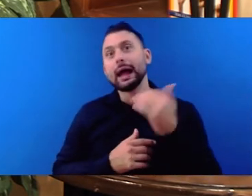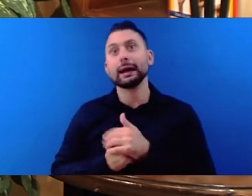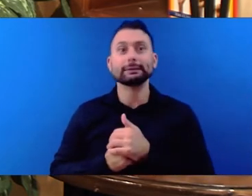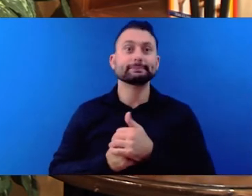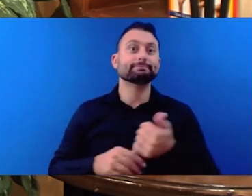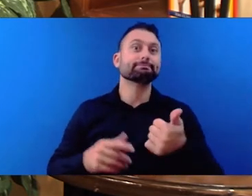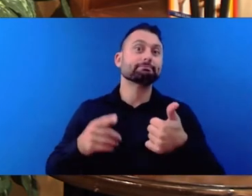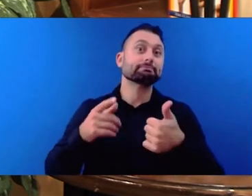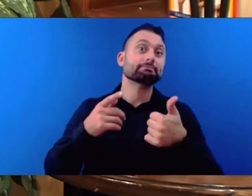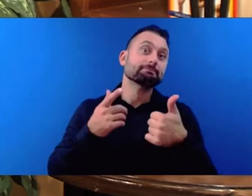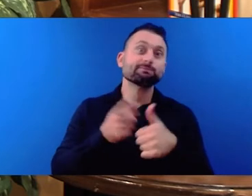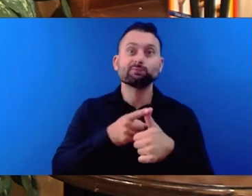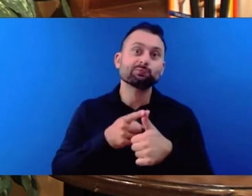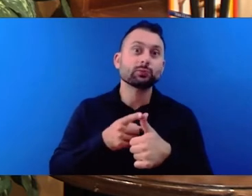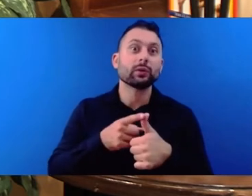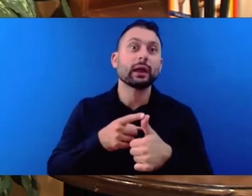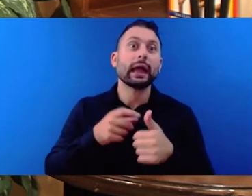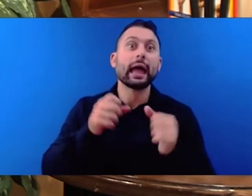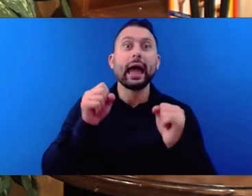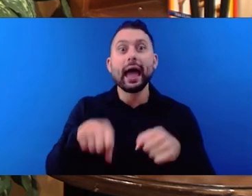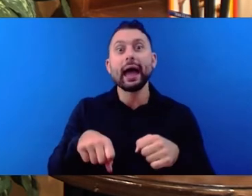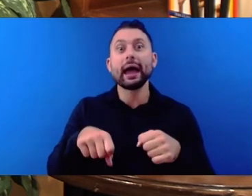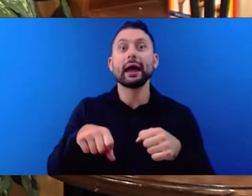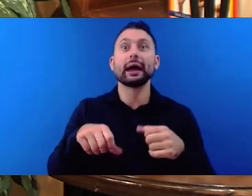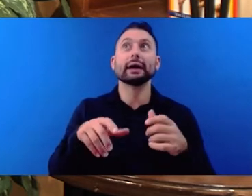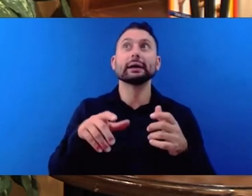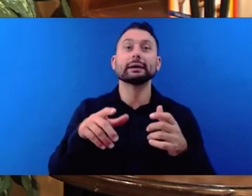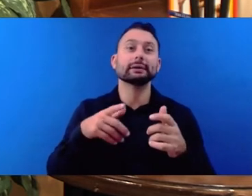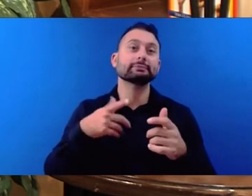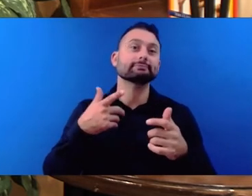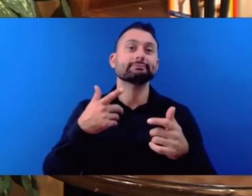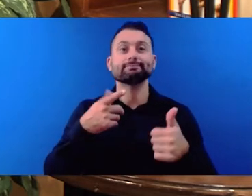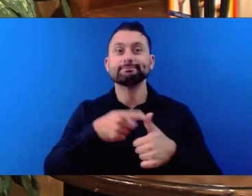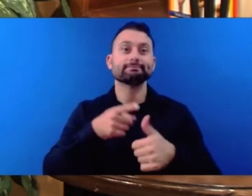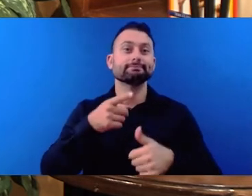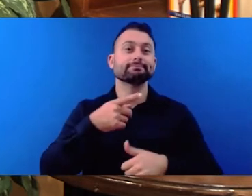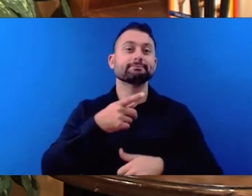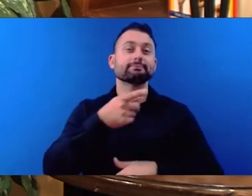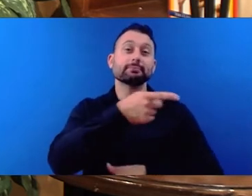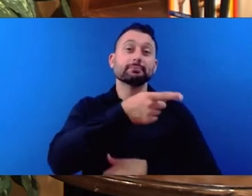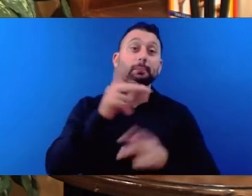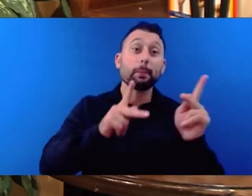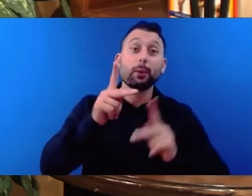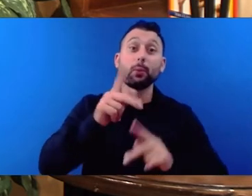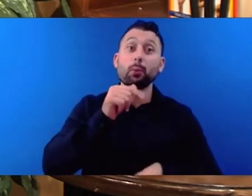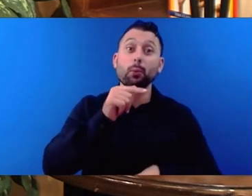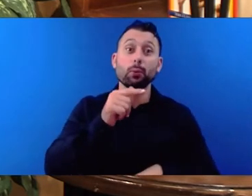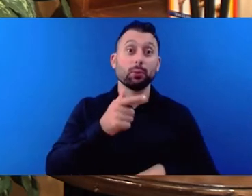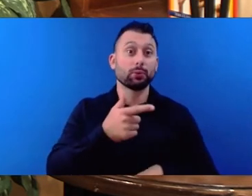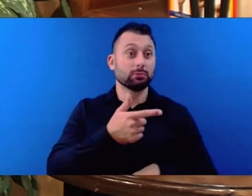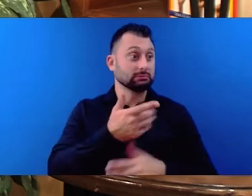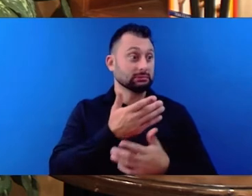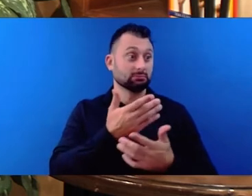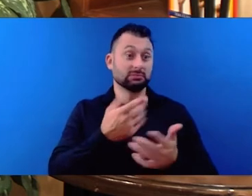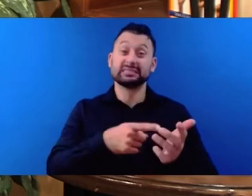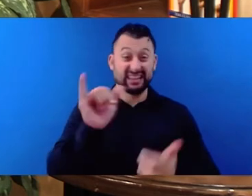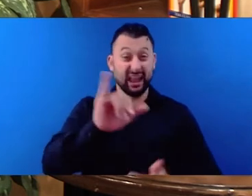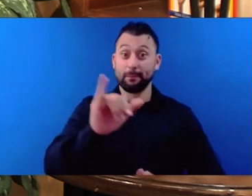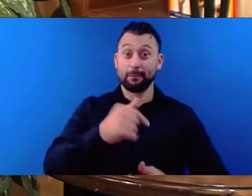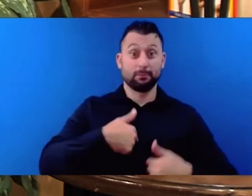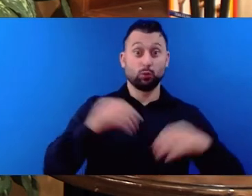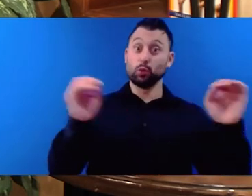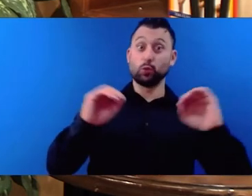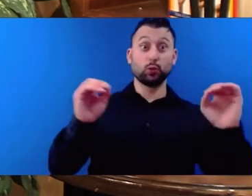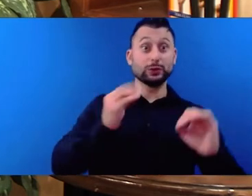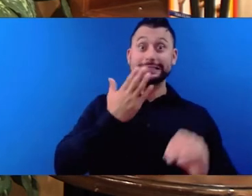indicate to us in a patient who doesn't have a diagnosis of diabetes that if they develop these symptoms, we should be testing